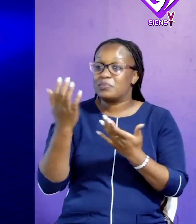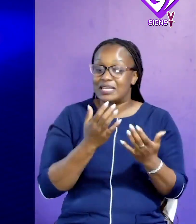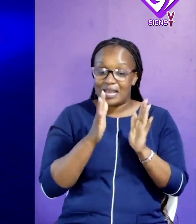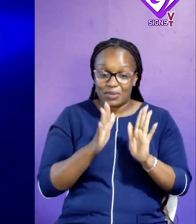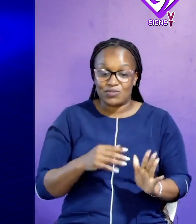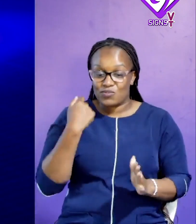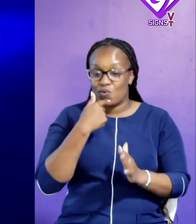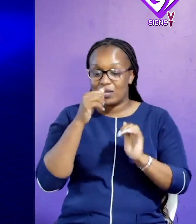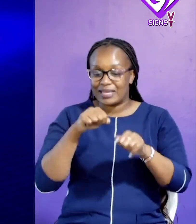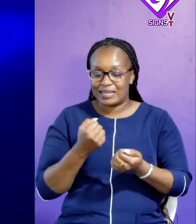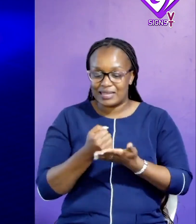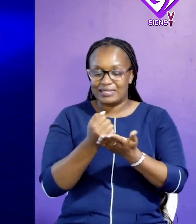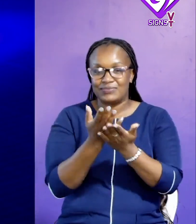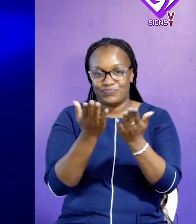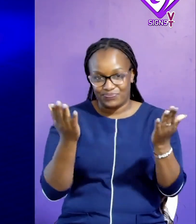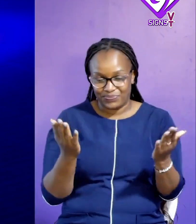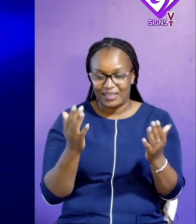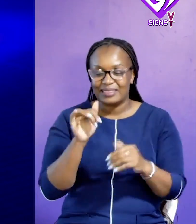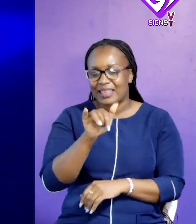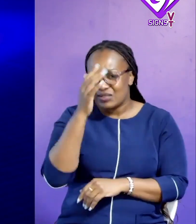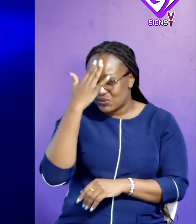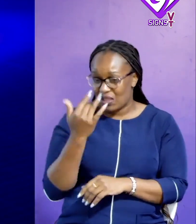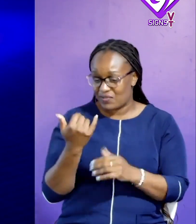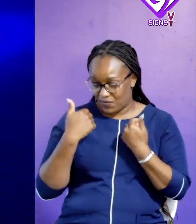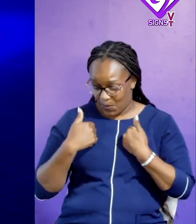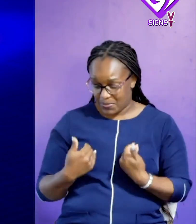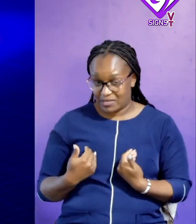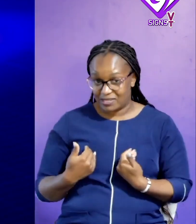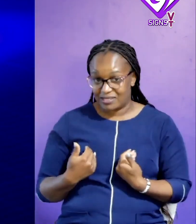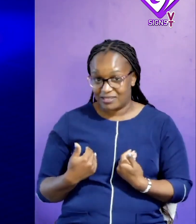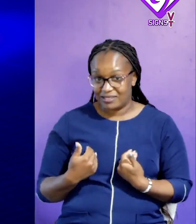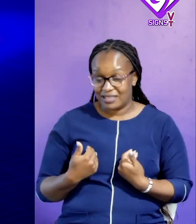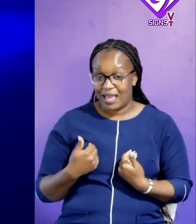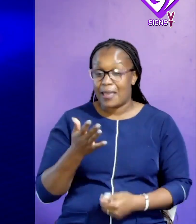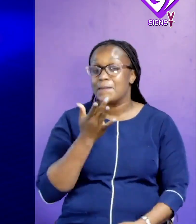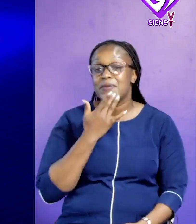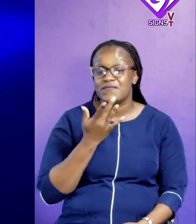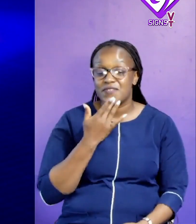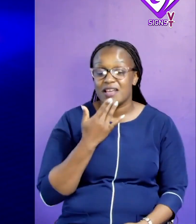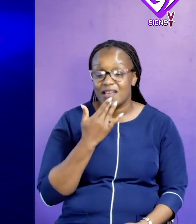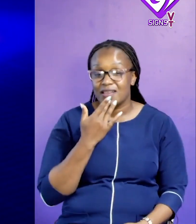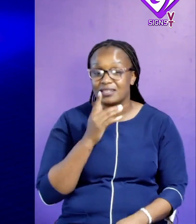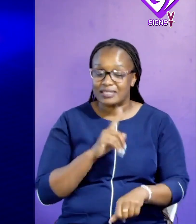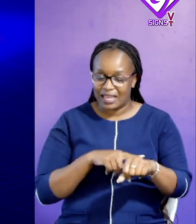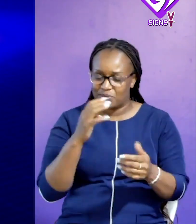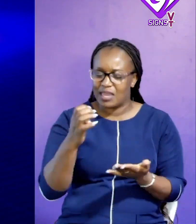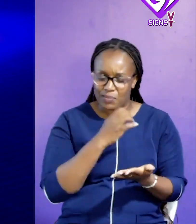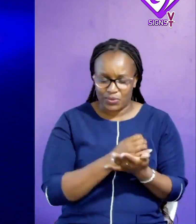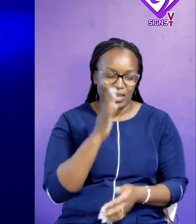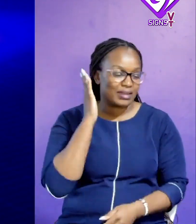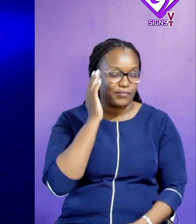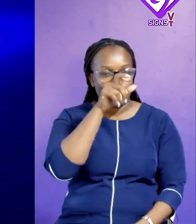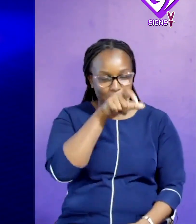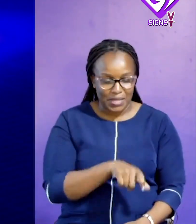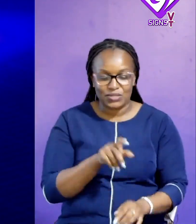you. That's why we are for me, I would prefer aki-employ a deaf person, I